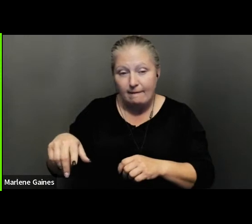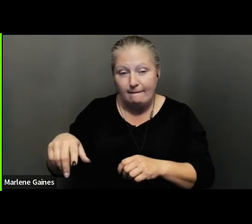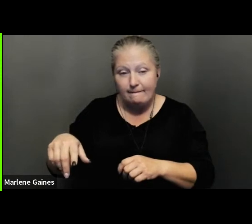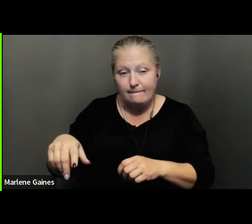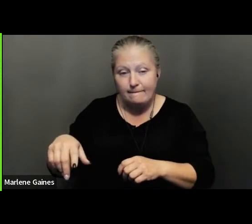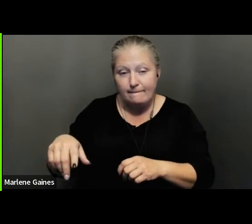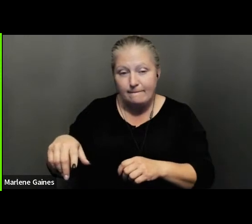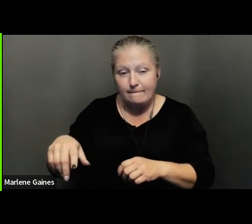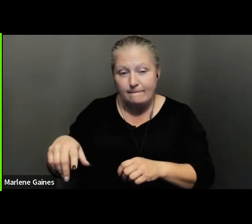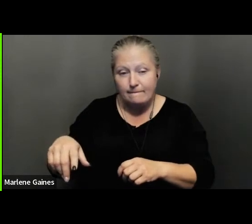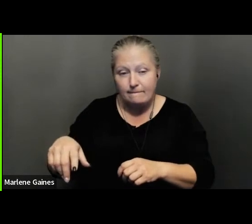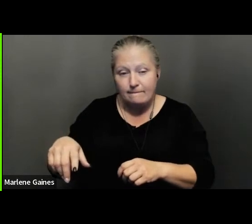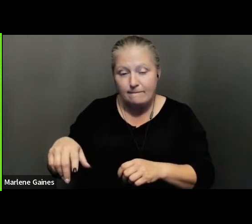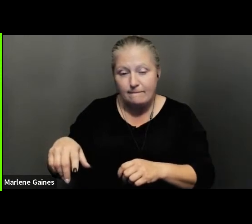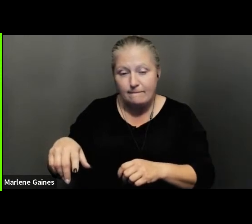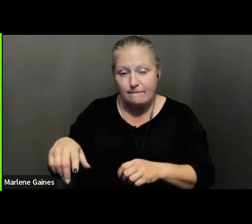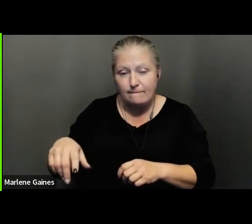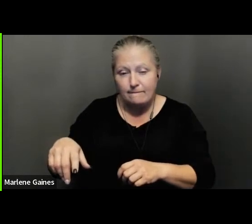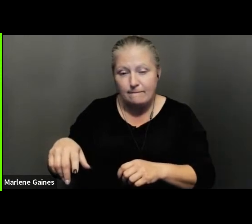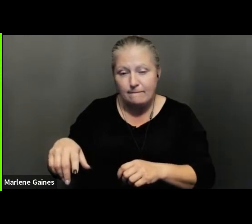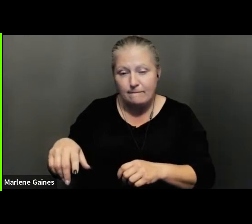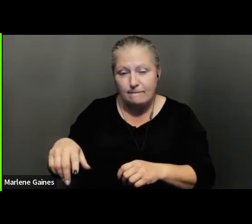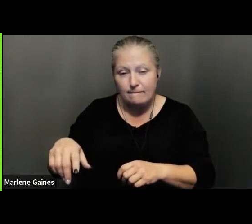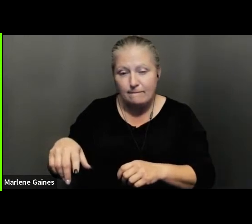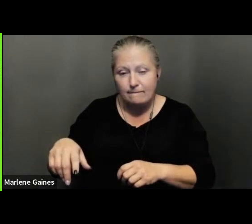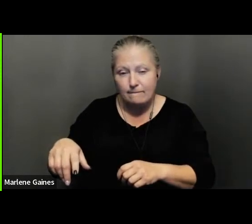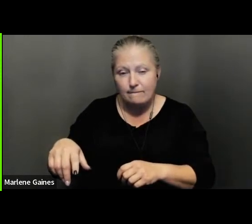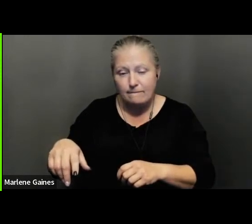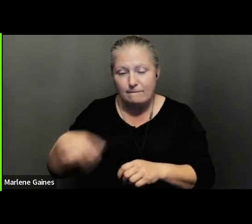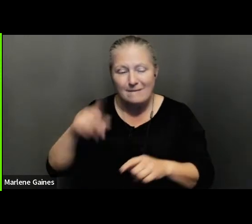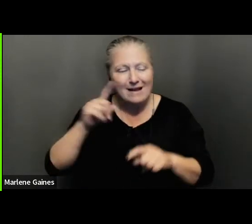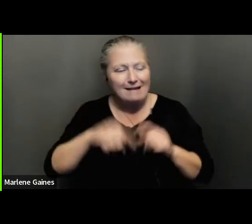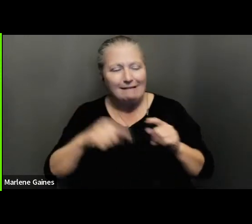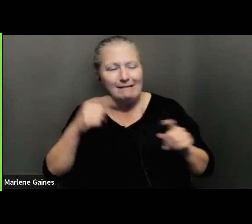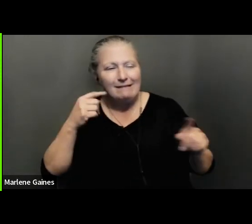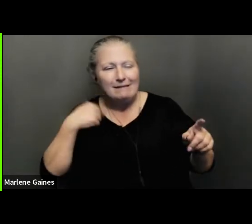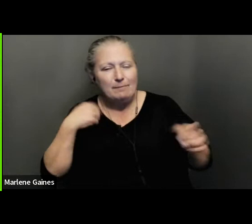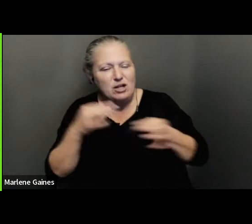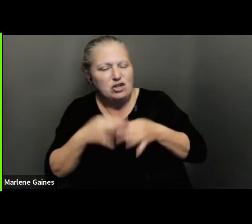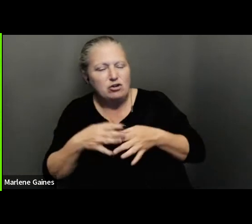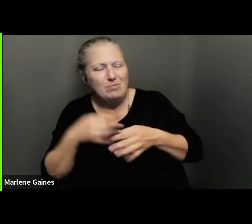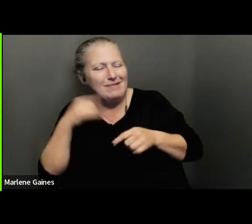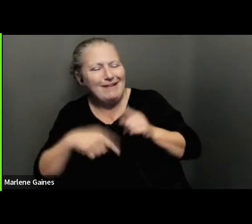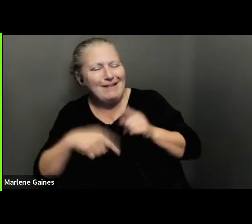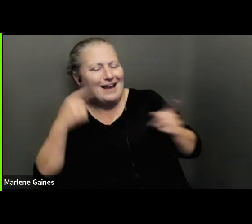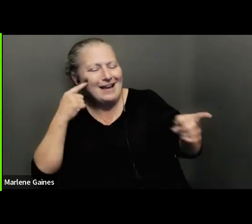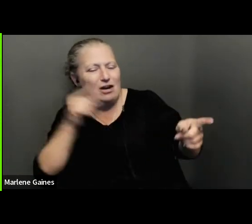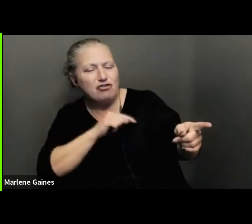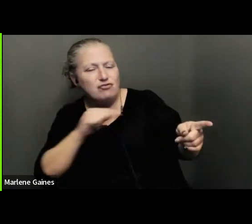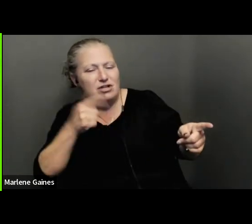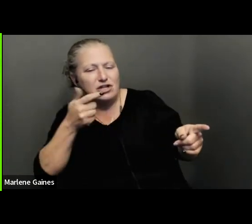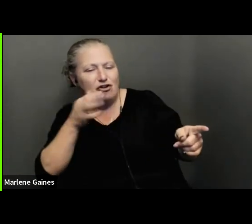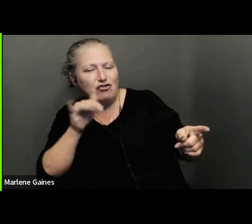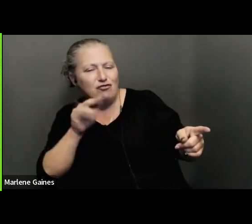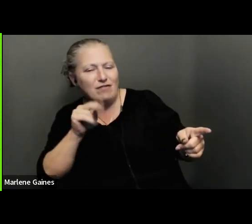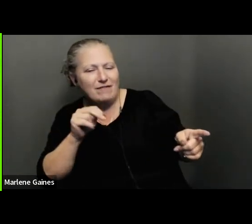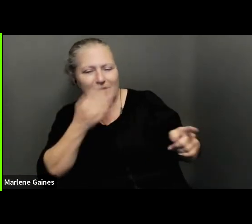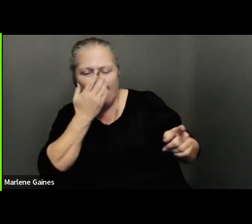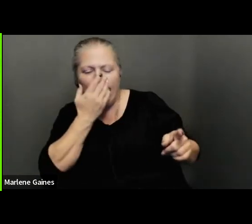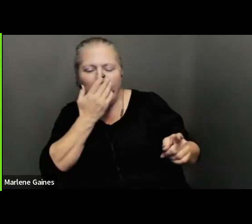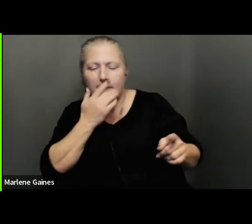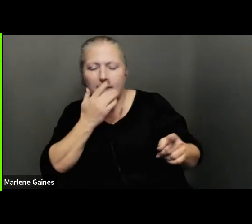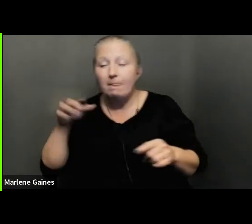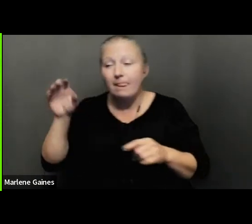You Okay. haven't? Okay. Oh, and that's Good. your alma mater. Okay. Yeah. San Mateo.